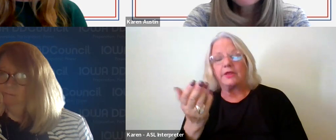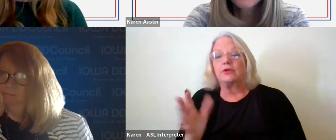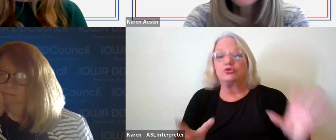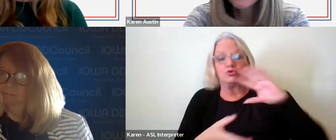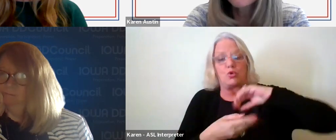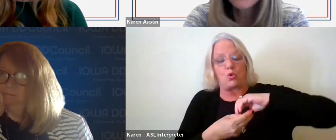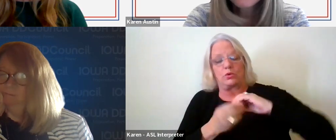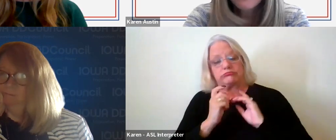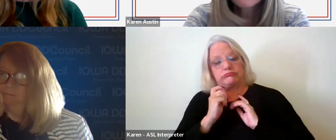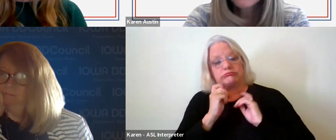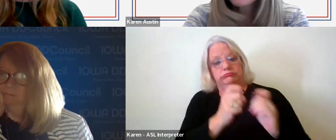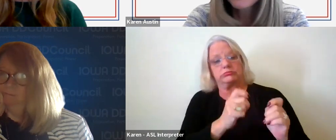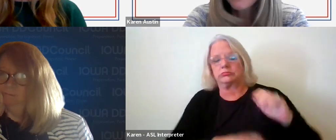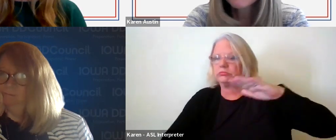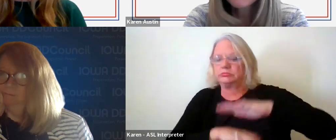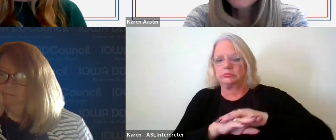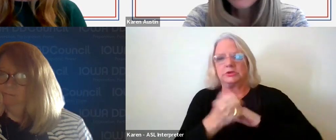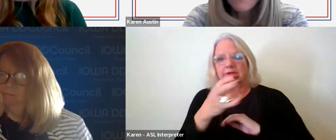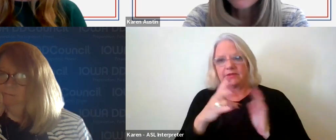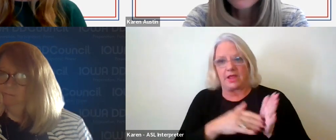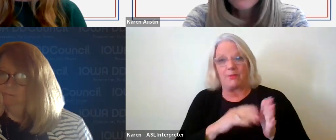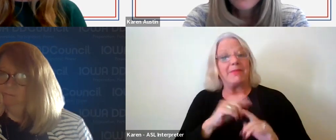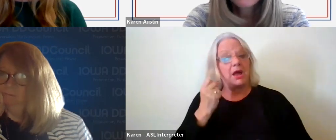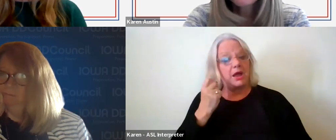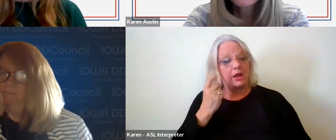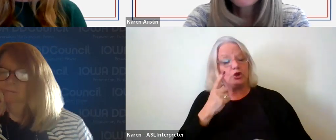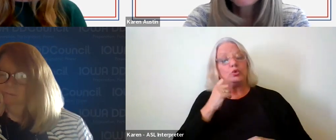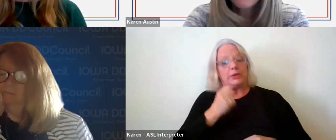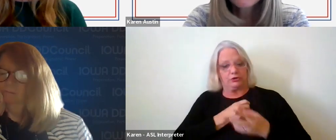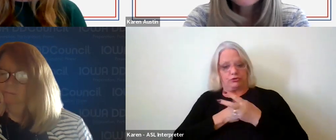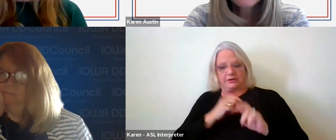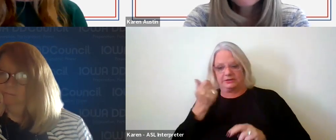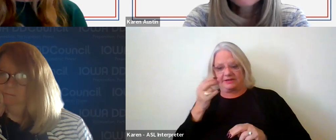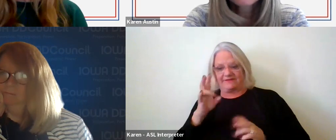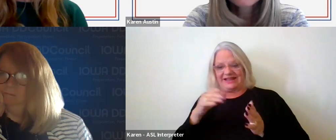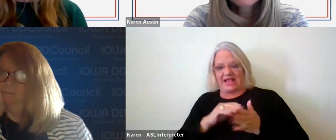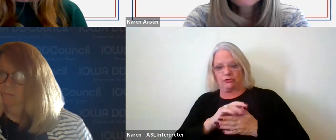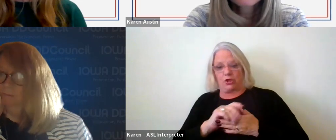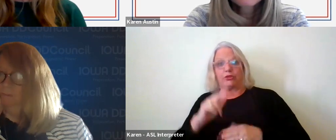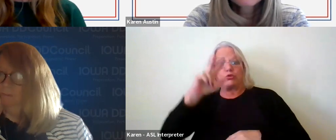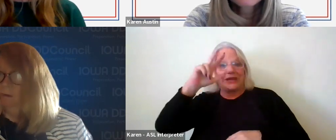could transfer 17,000 3 times between now and 2025. So.